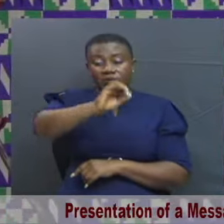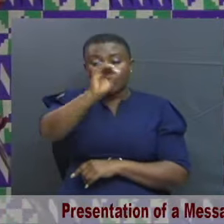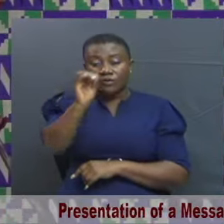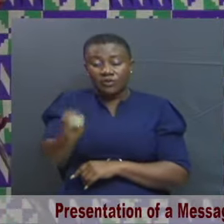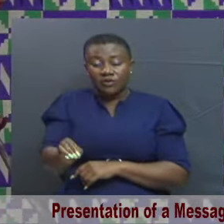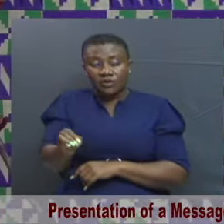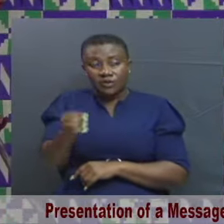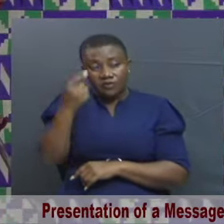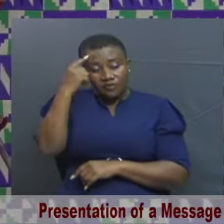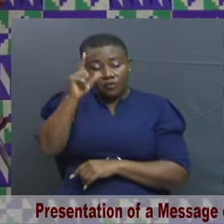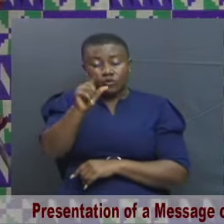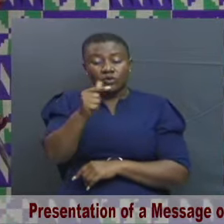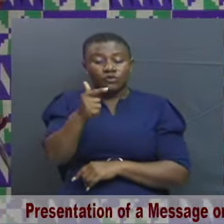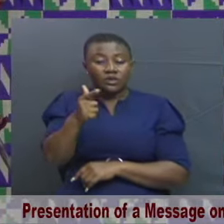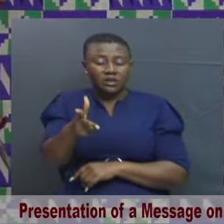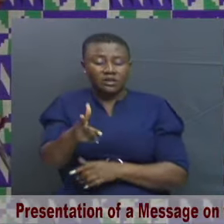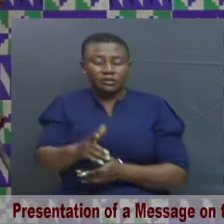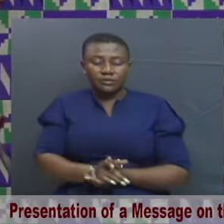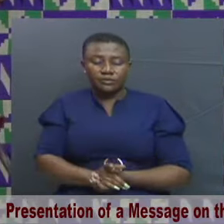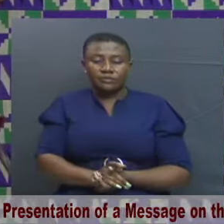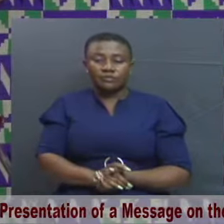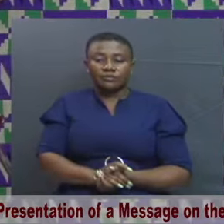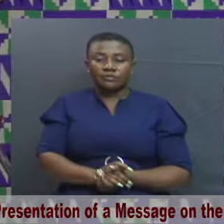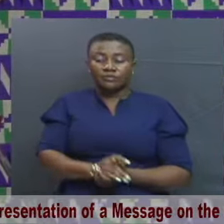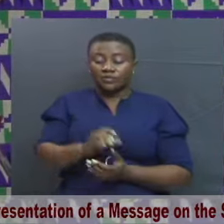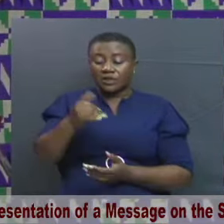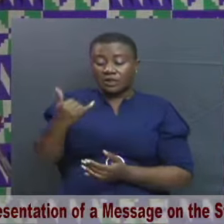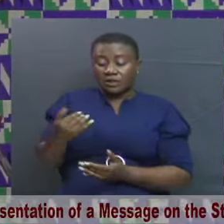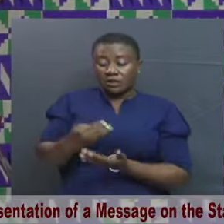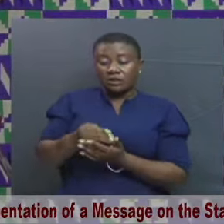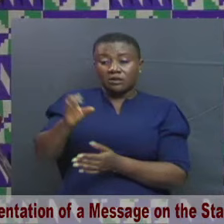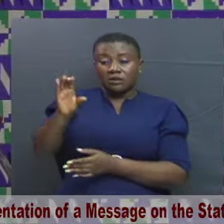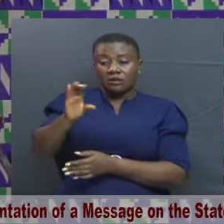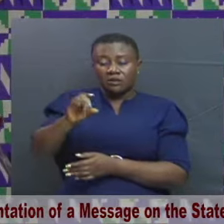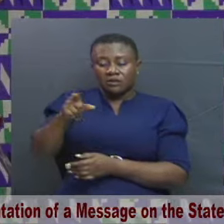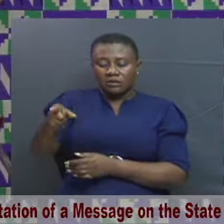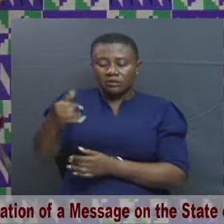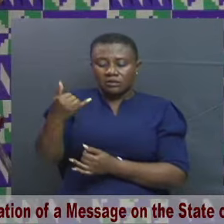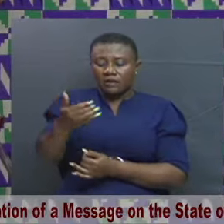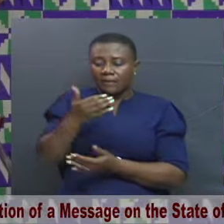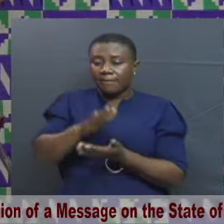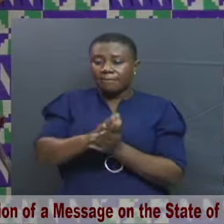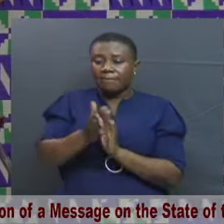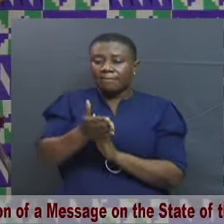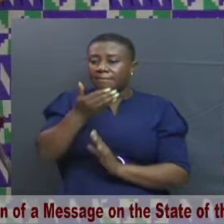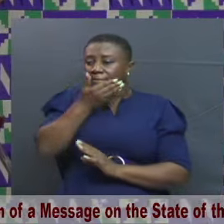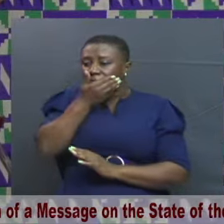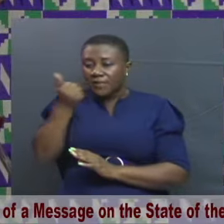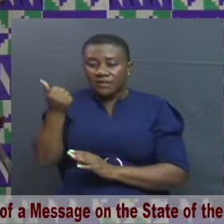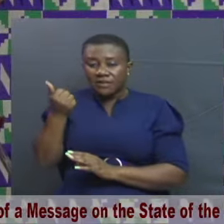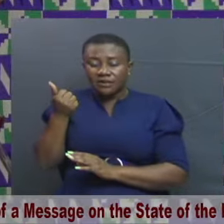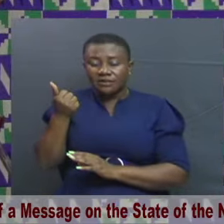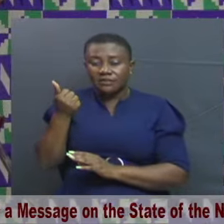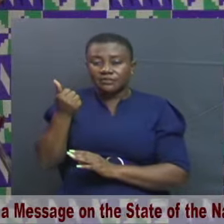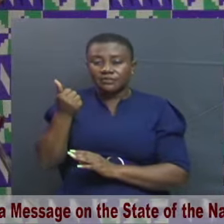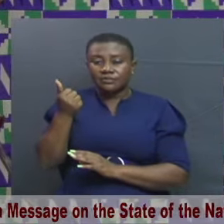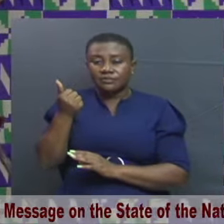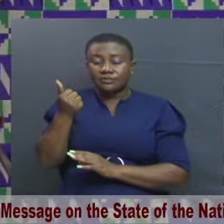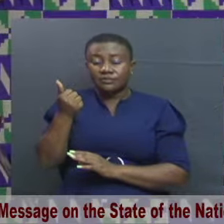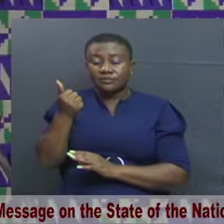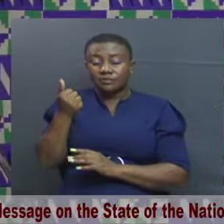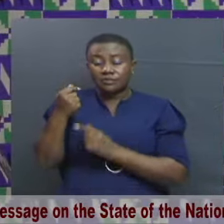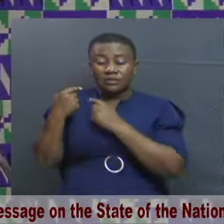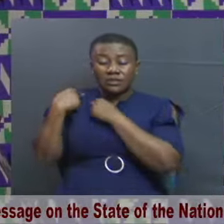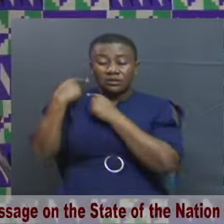for 2023 the CD has been largely stable since